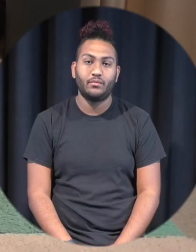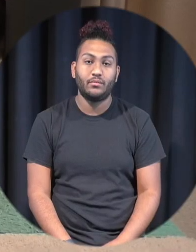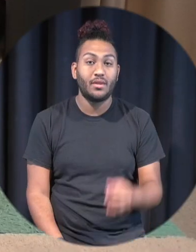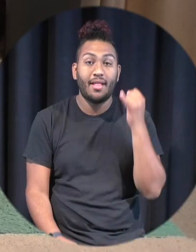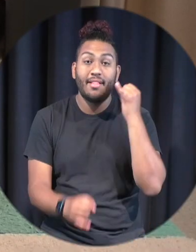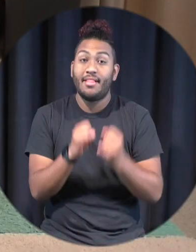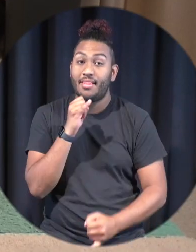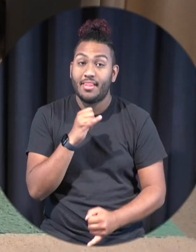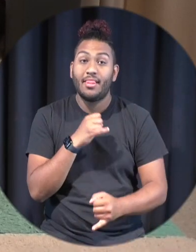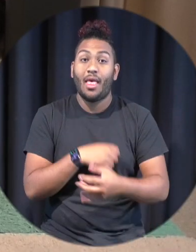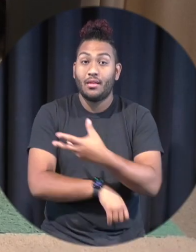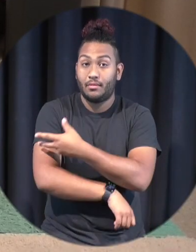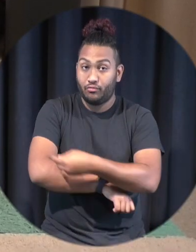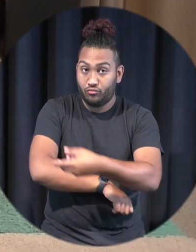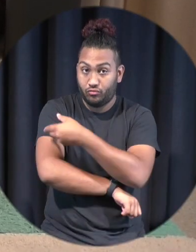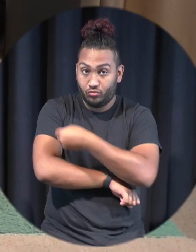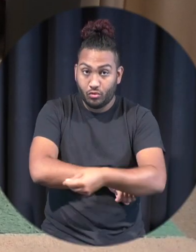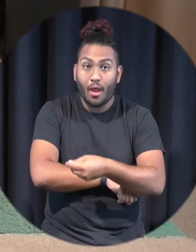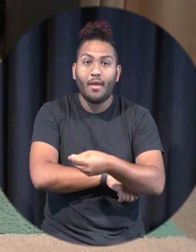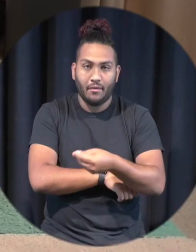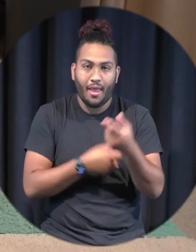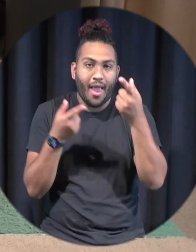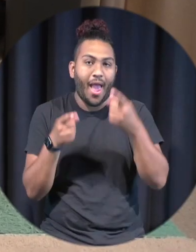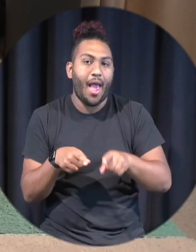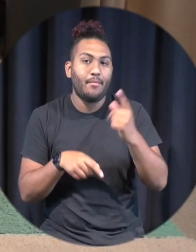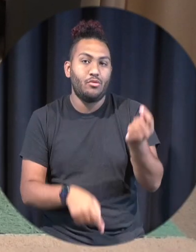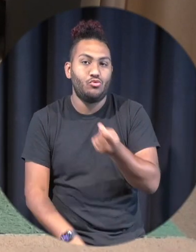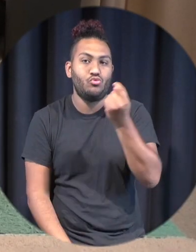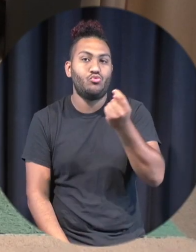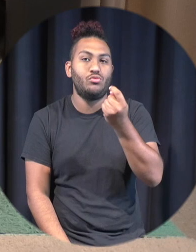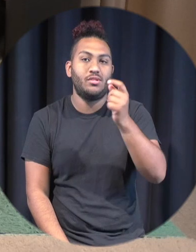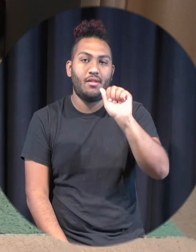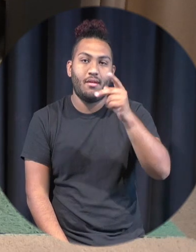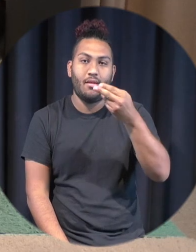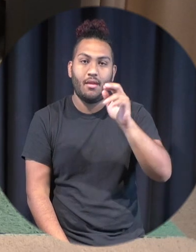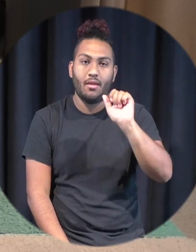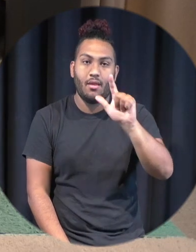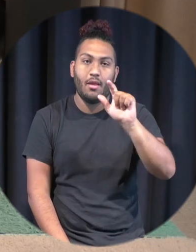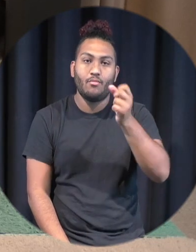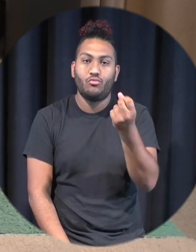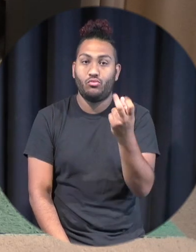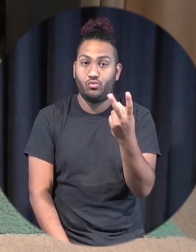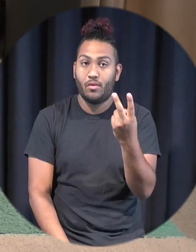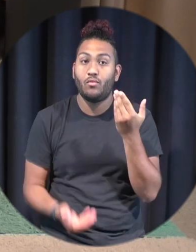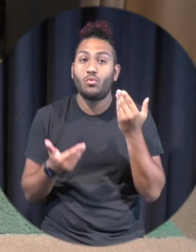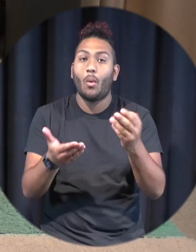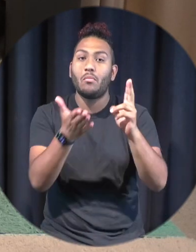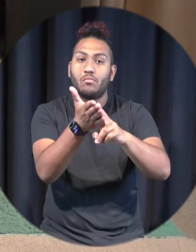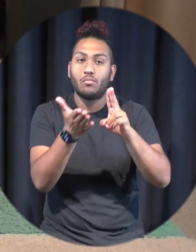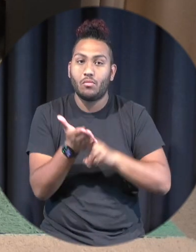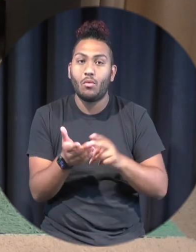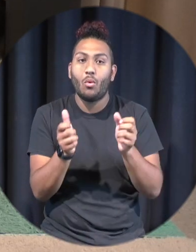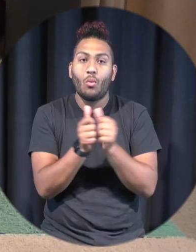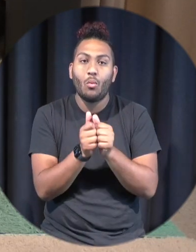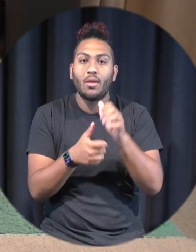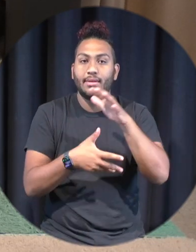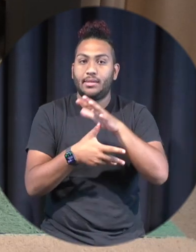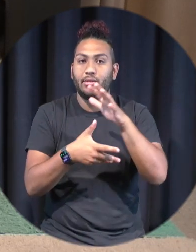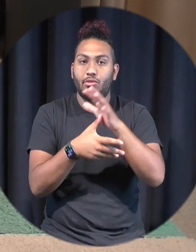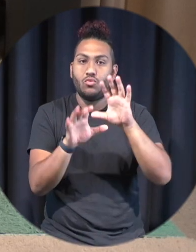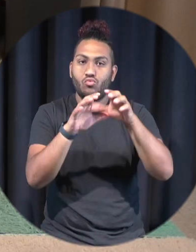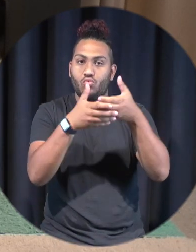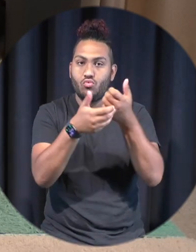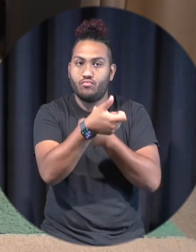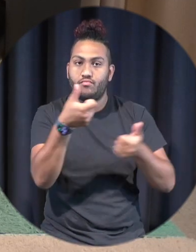The last blood drive for the year is on Tuesday, April 12th. Sign up for a time slot with a senior class officer or representative